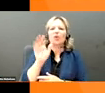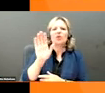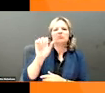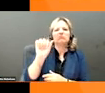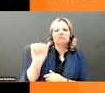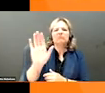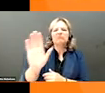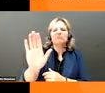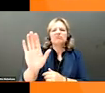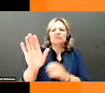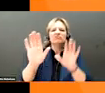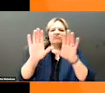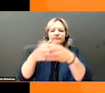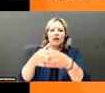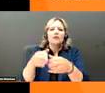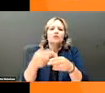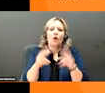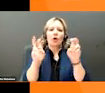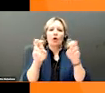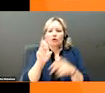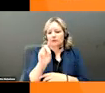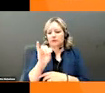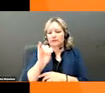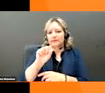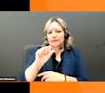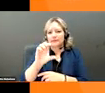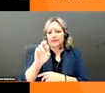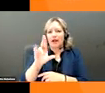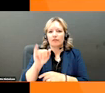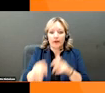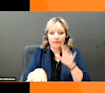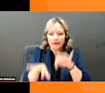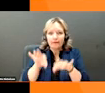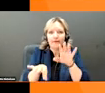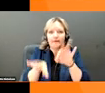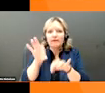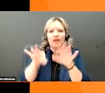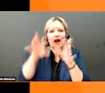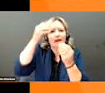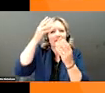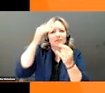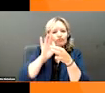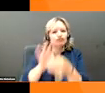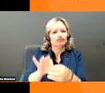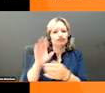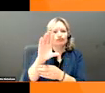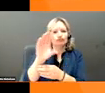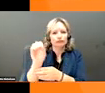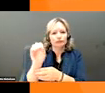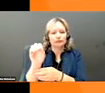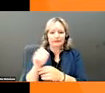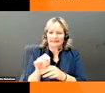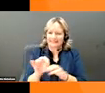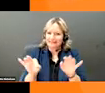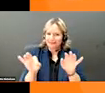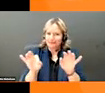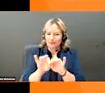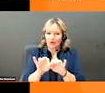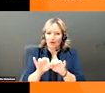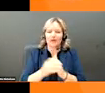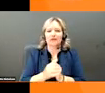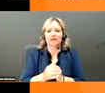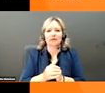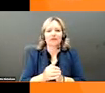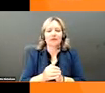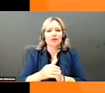This is, I call the discovery process. So, and this is really, really key. People, you've heard this saying that people want to